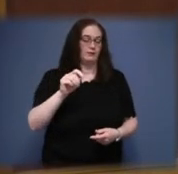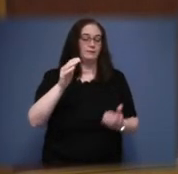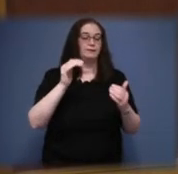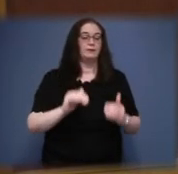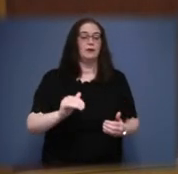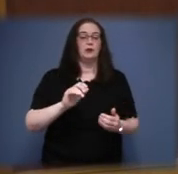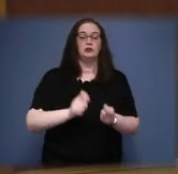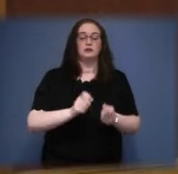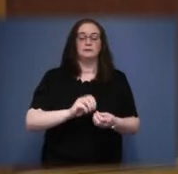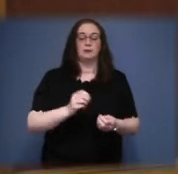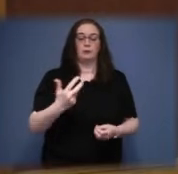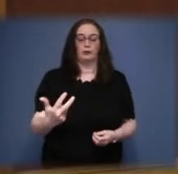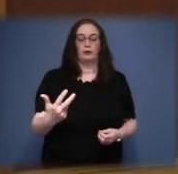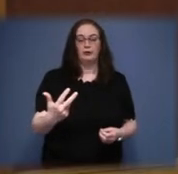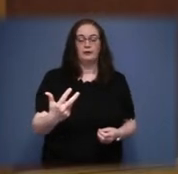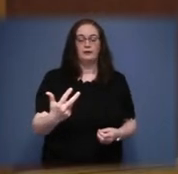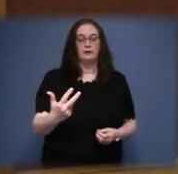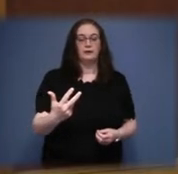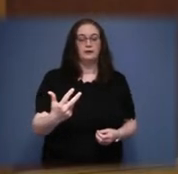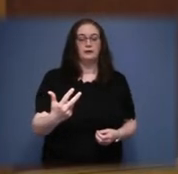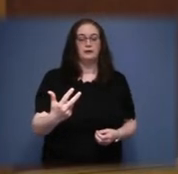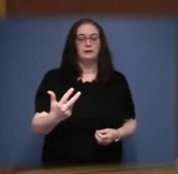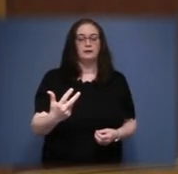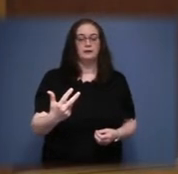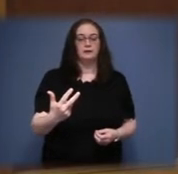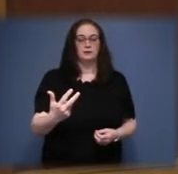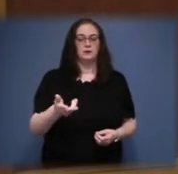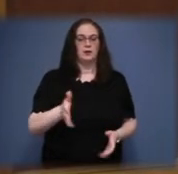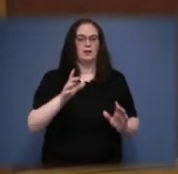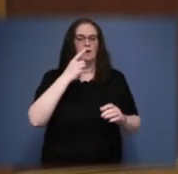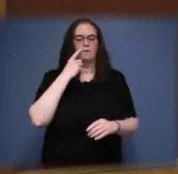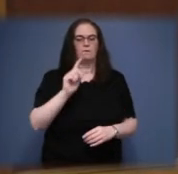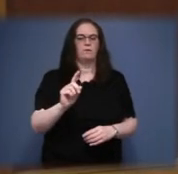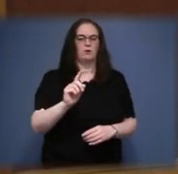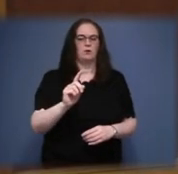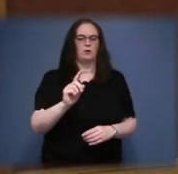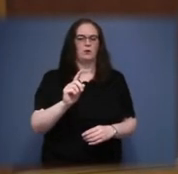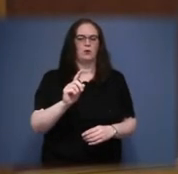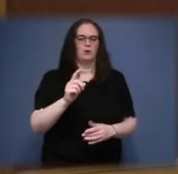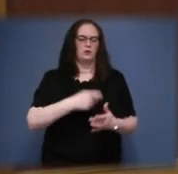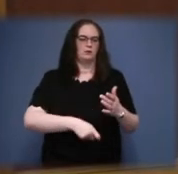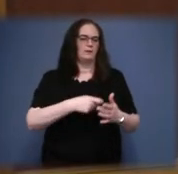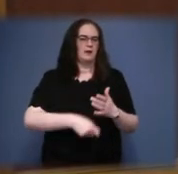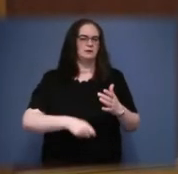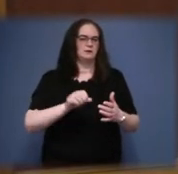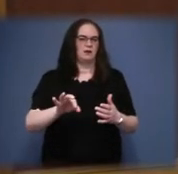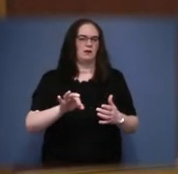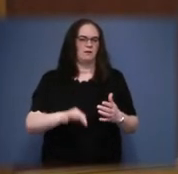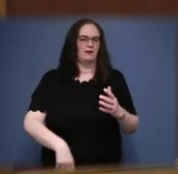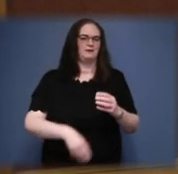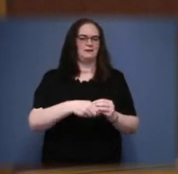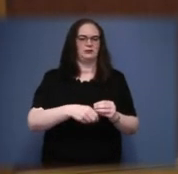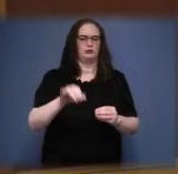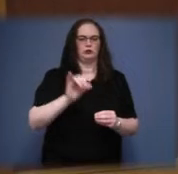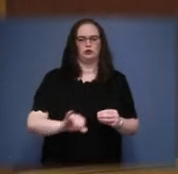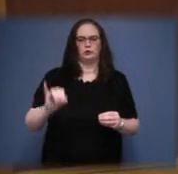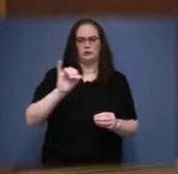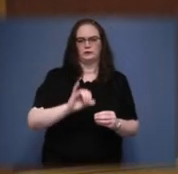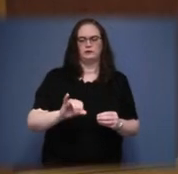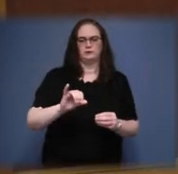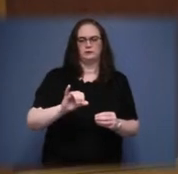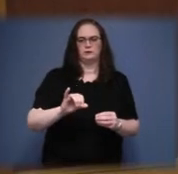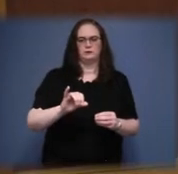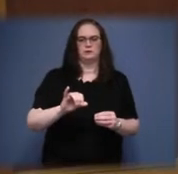number three would allow for the expense of additional insurance premiums